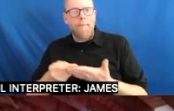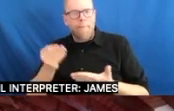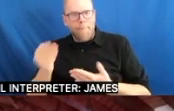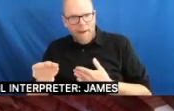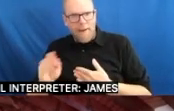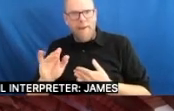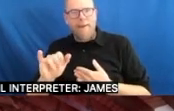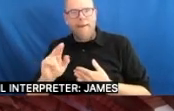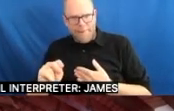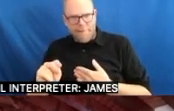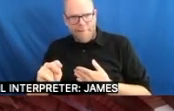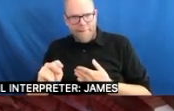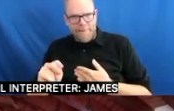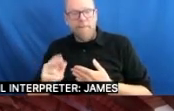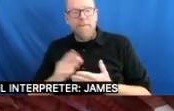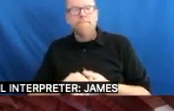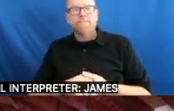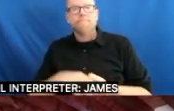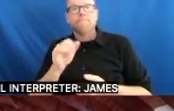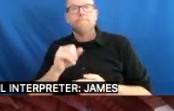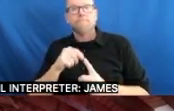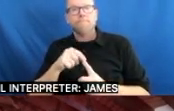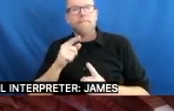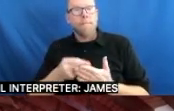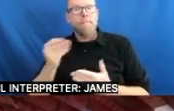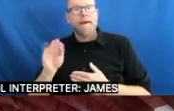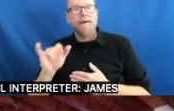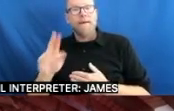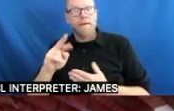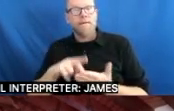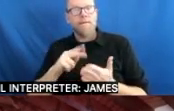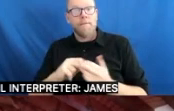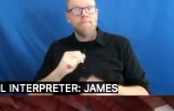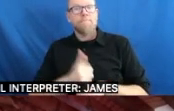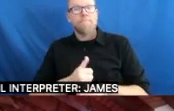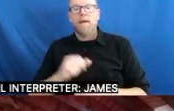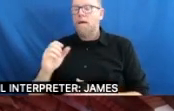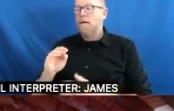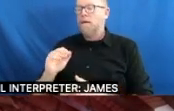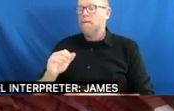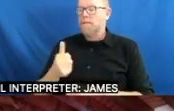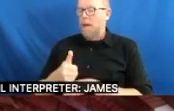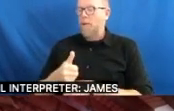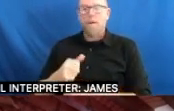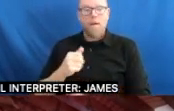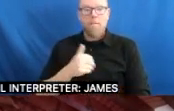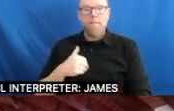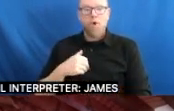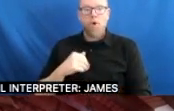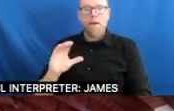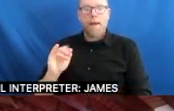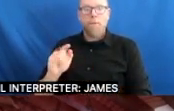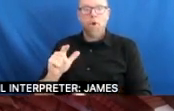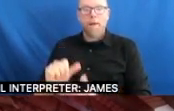member of a worker cooperative. So when they do that, they create a member capital account and that starts their member